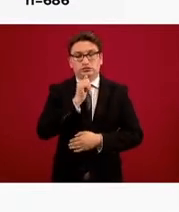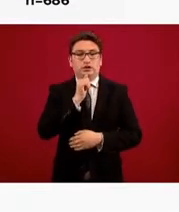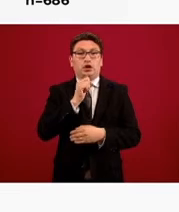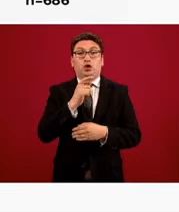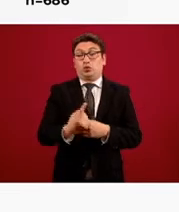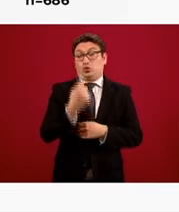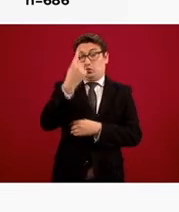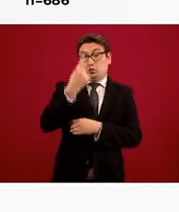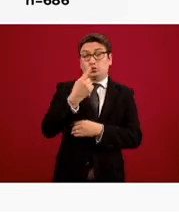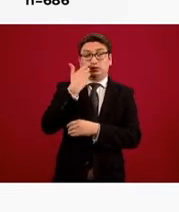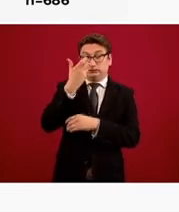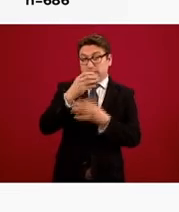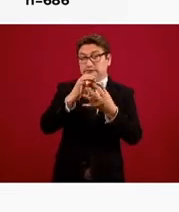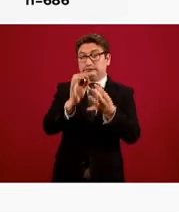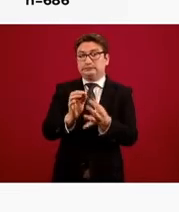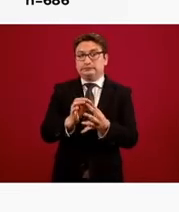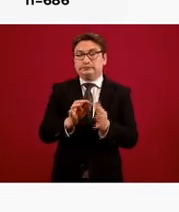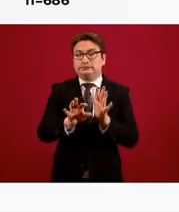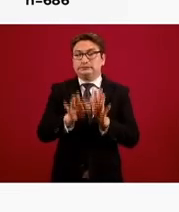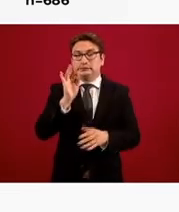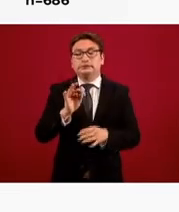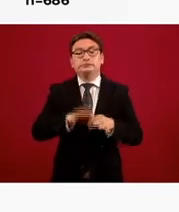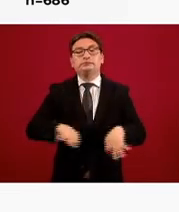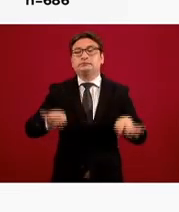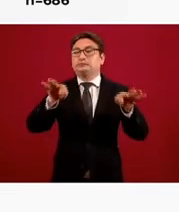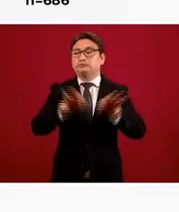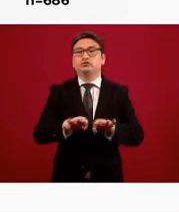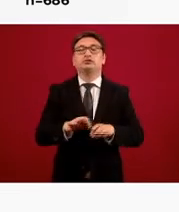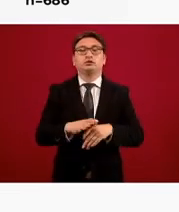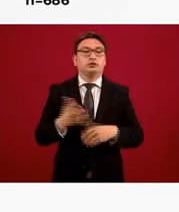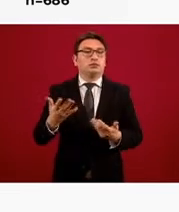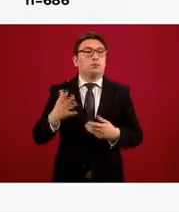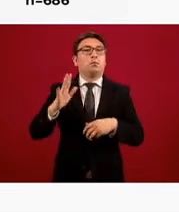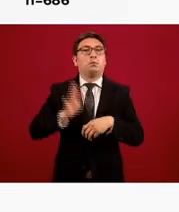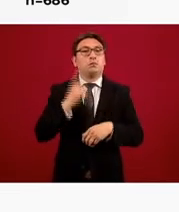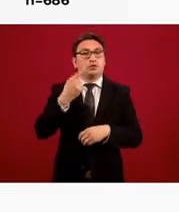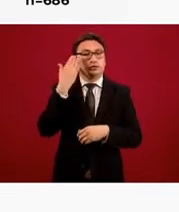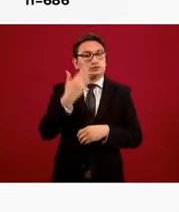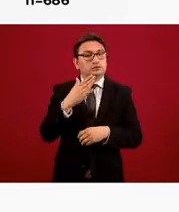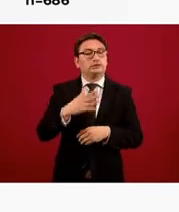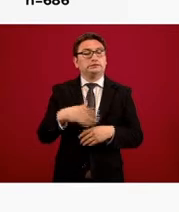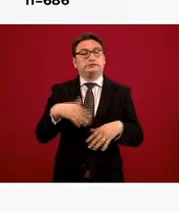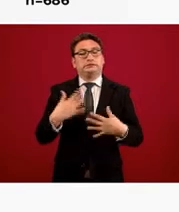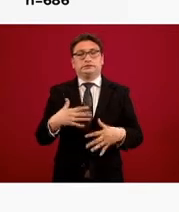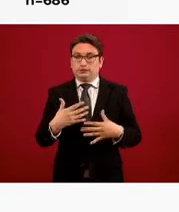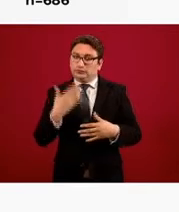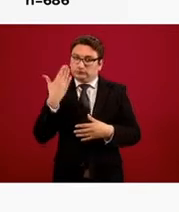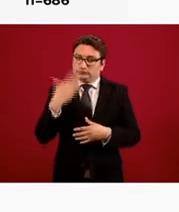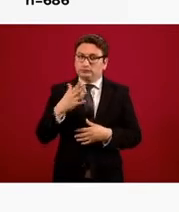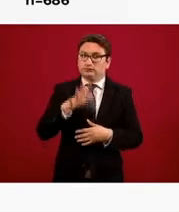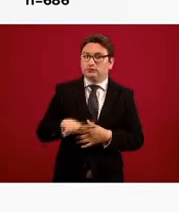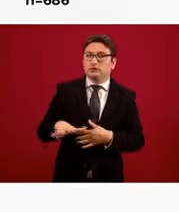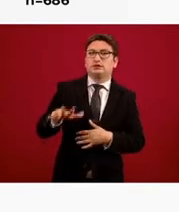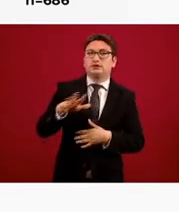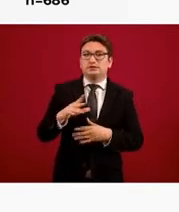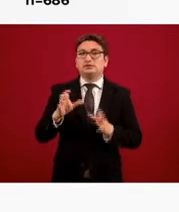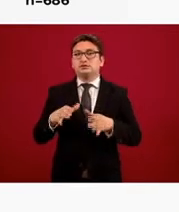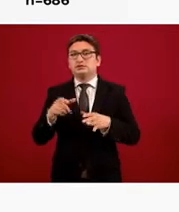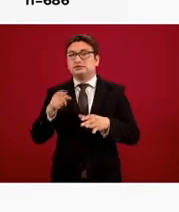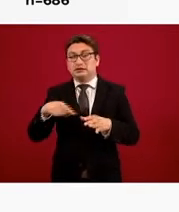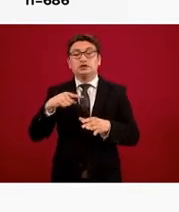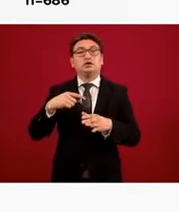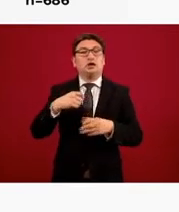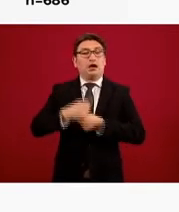other diseases. Leading three are hypertension, diabetes, and obesity, and then we have smoking,